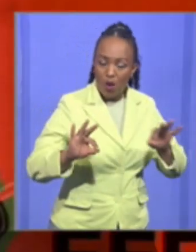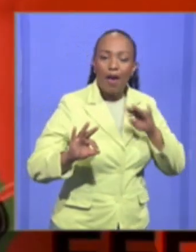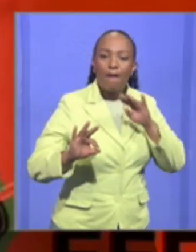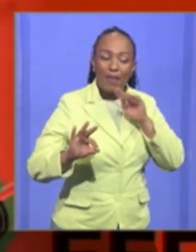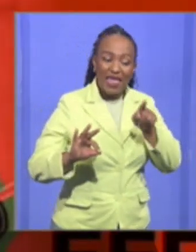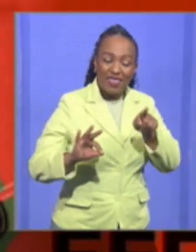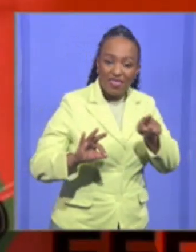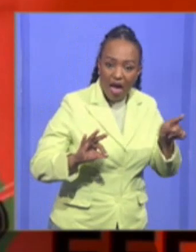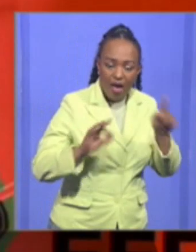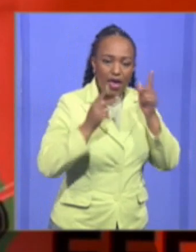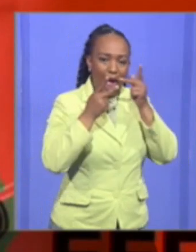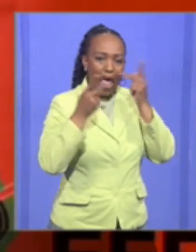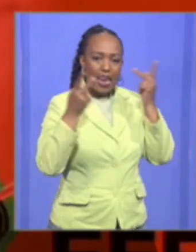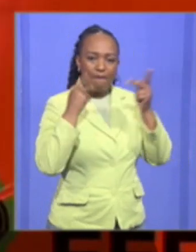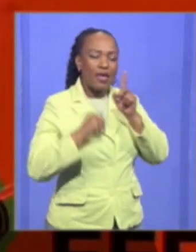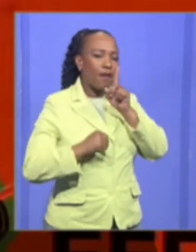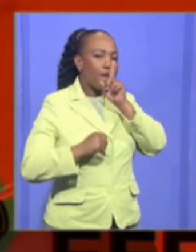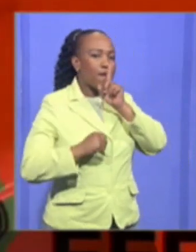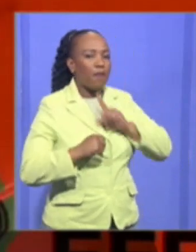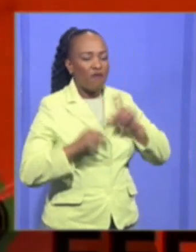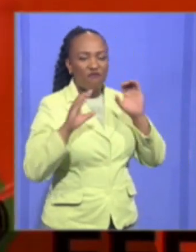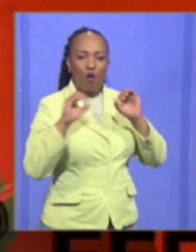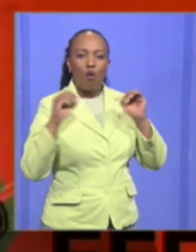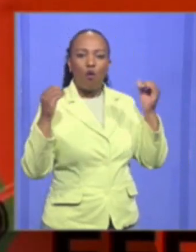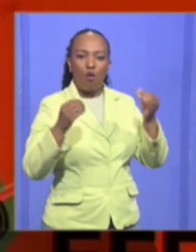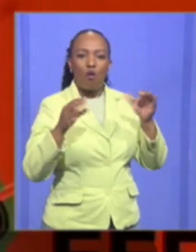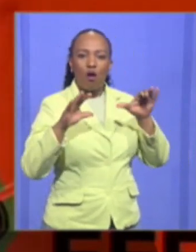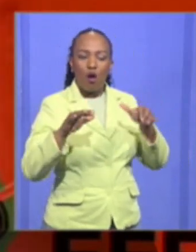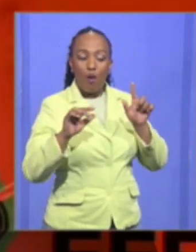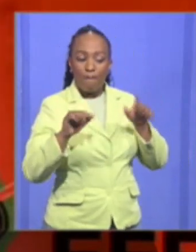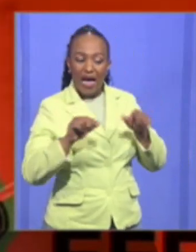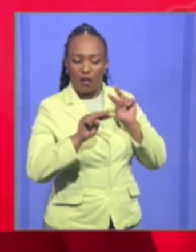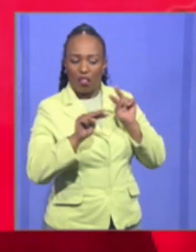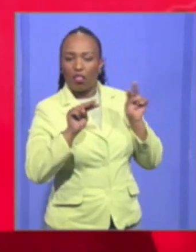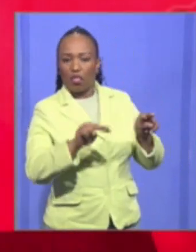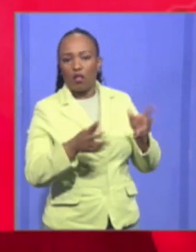enemies of our organization and they must be treated as such.